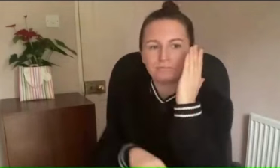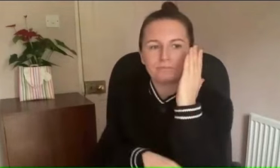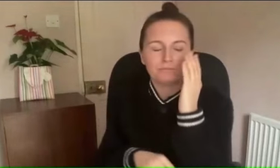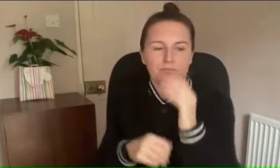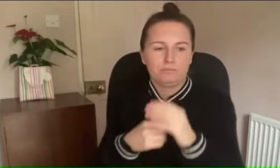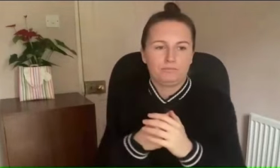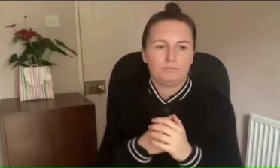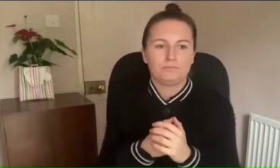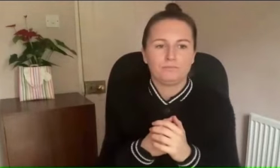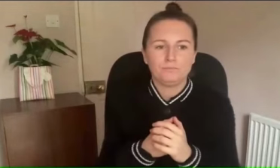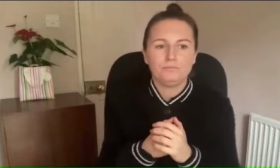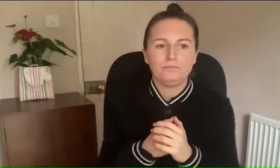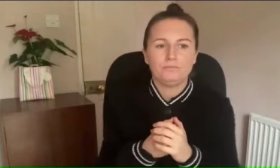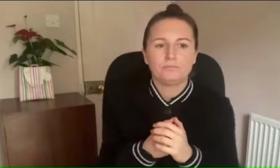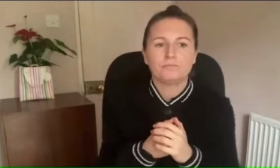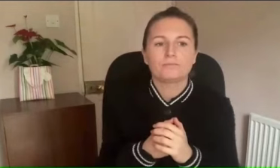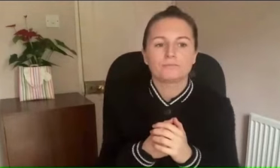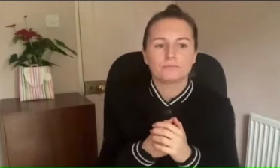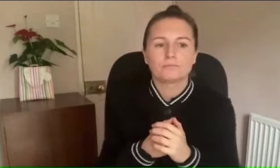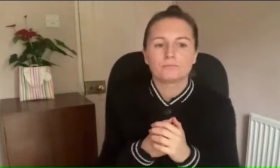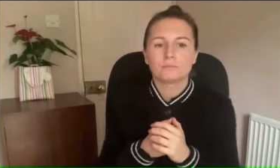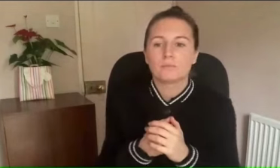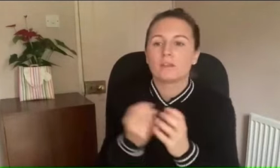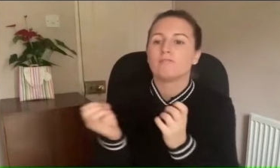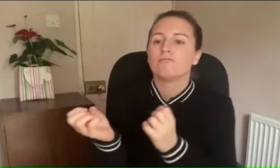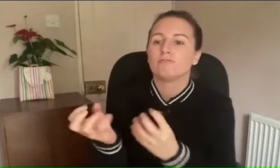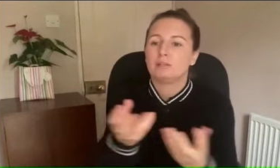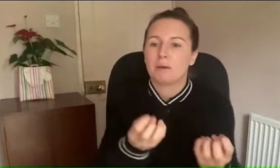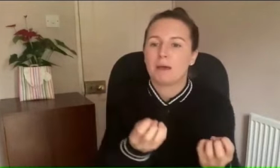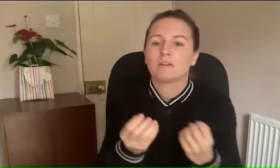there is variance in performance across a hub area.